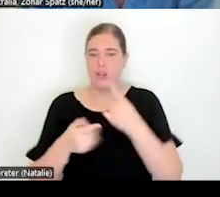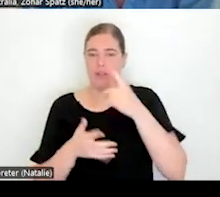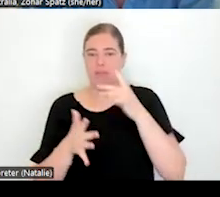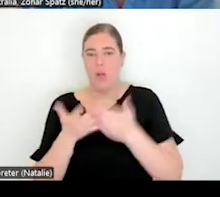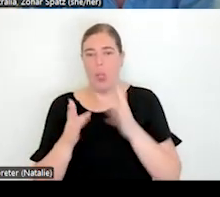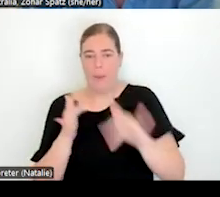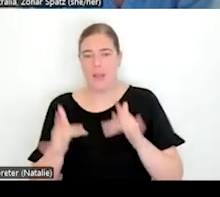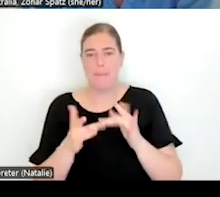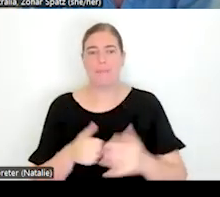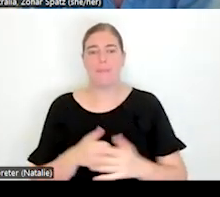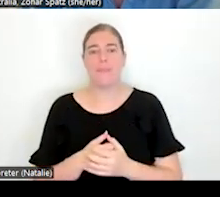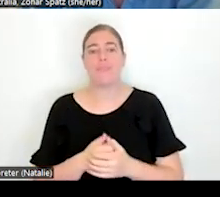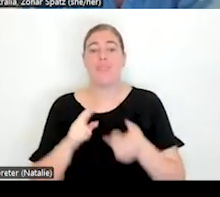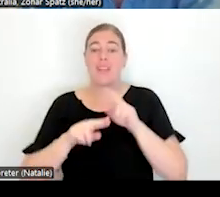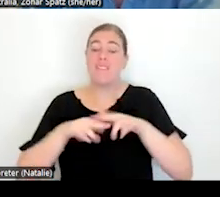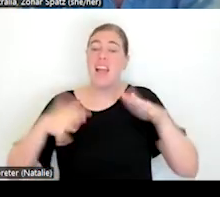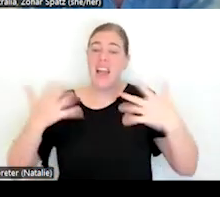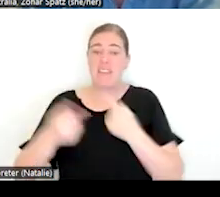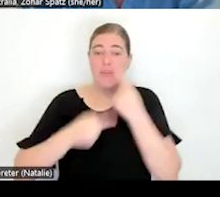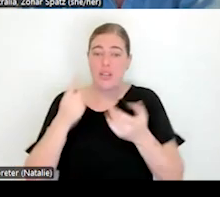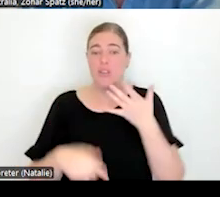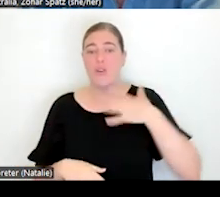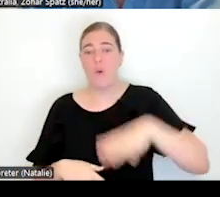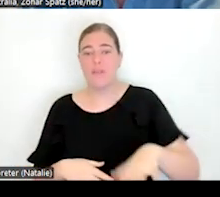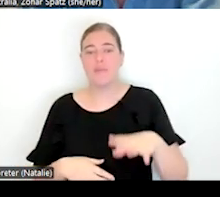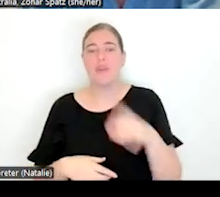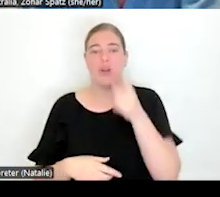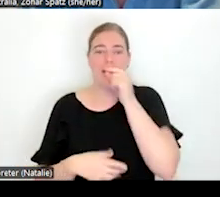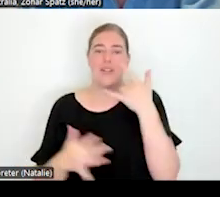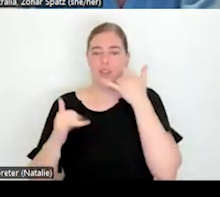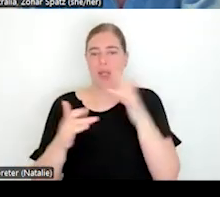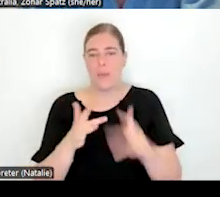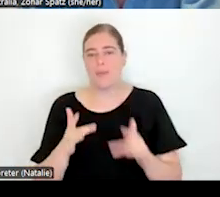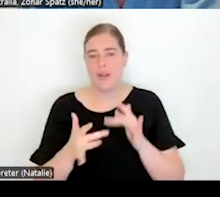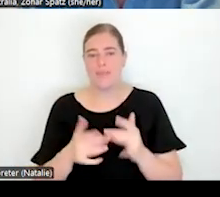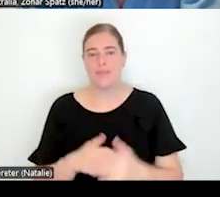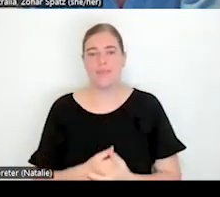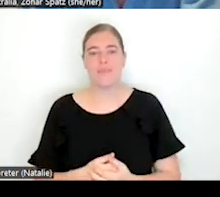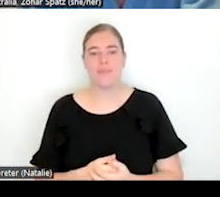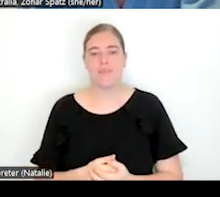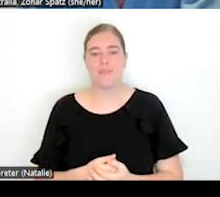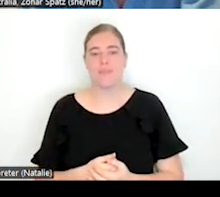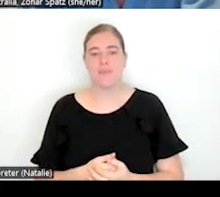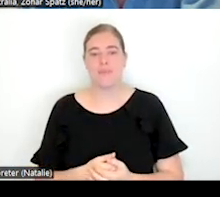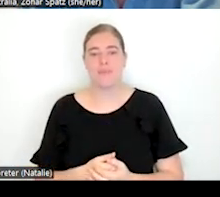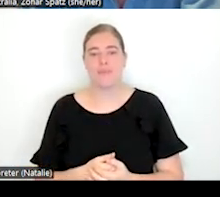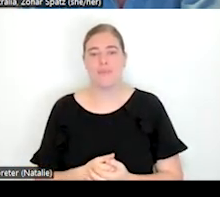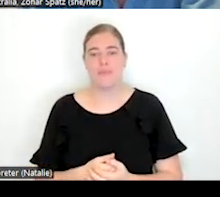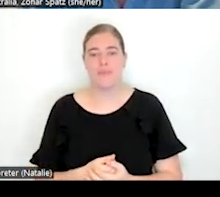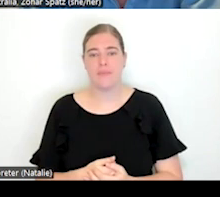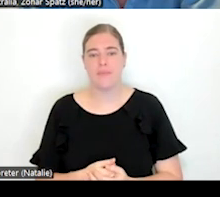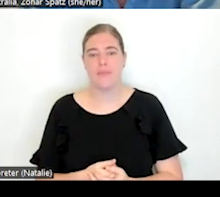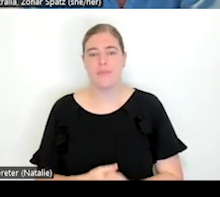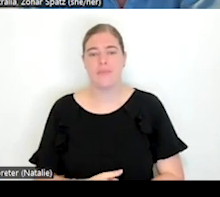for any additional information or the addenda, which may be published while this RFT is